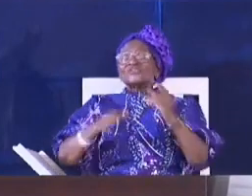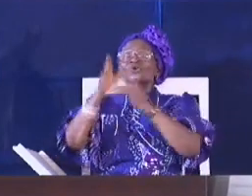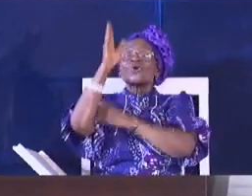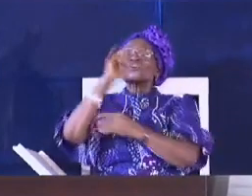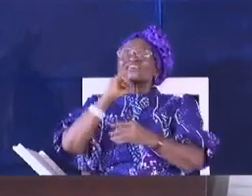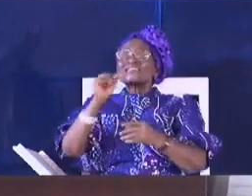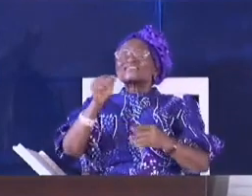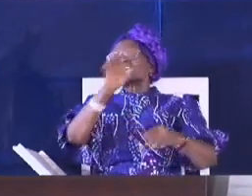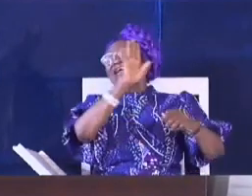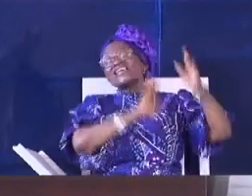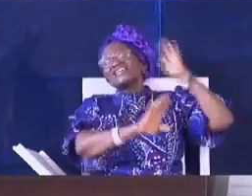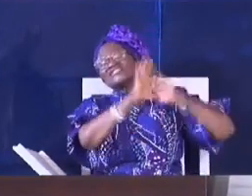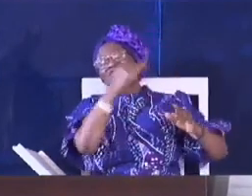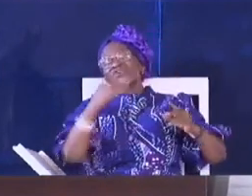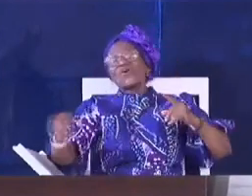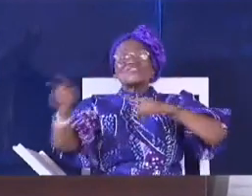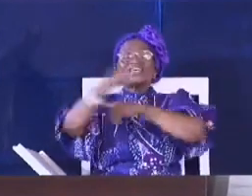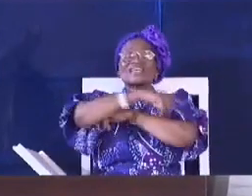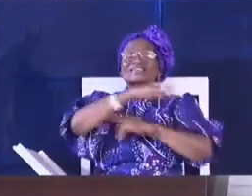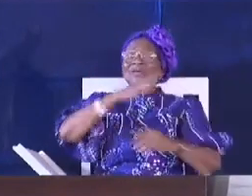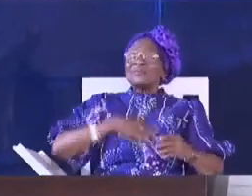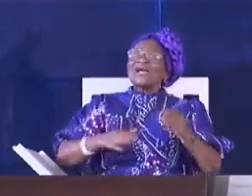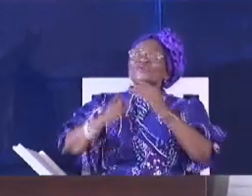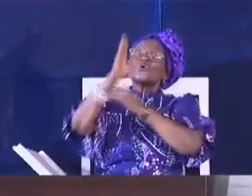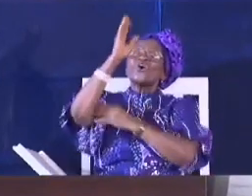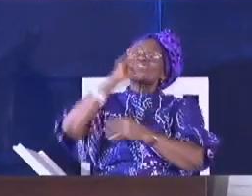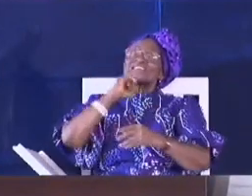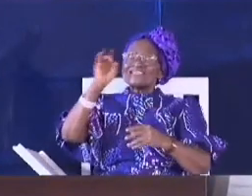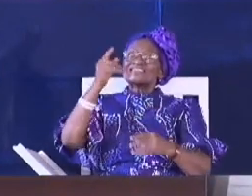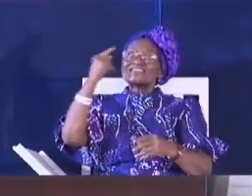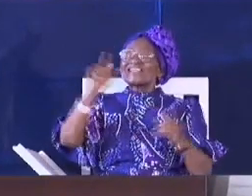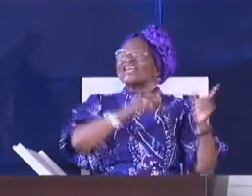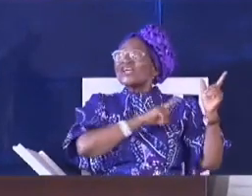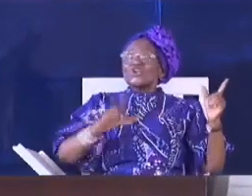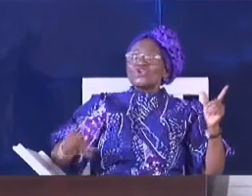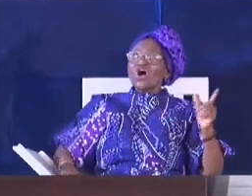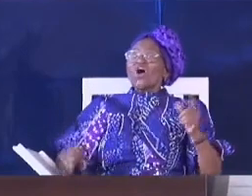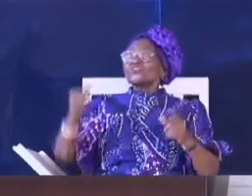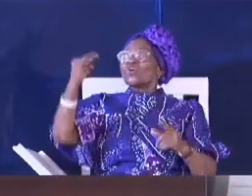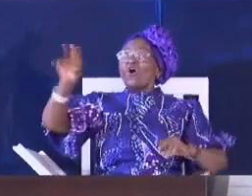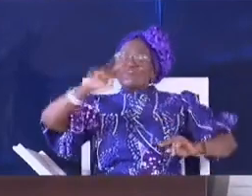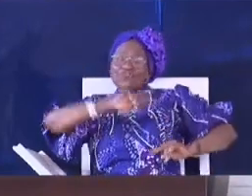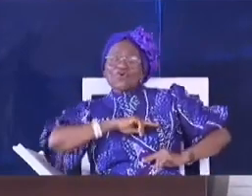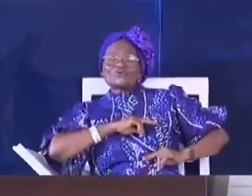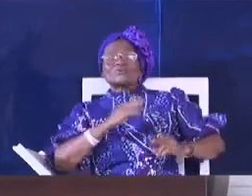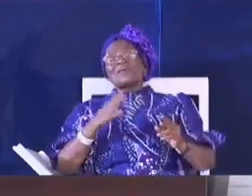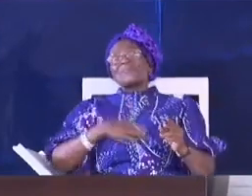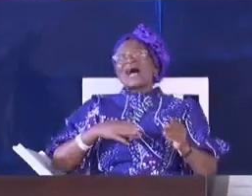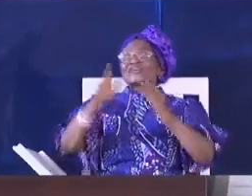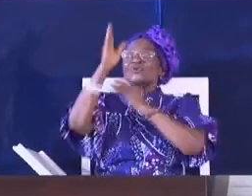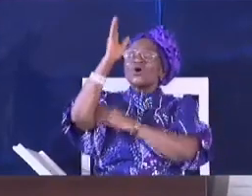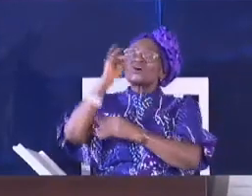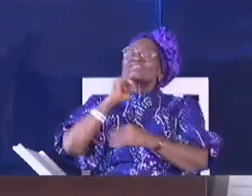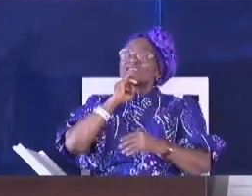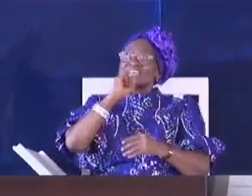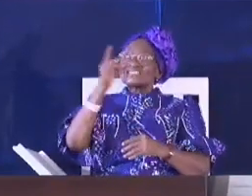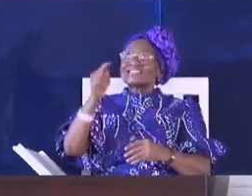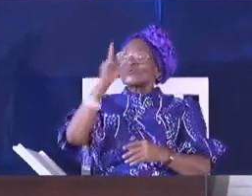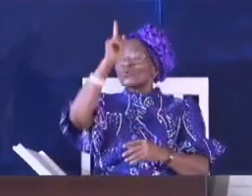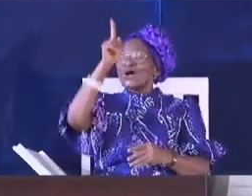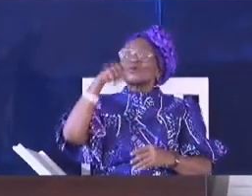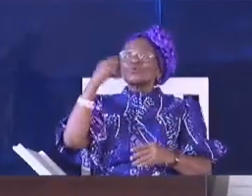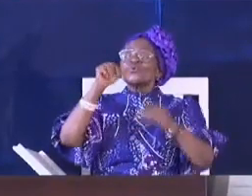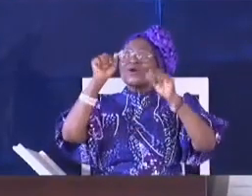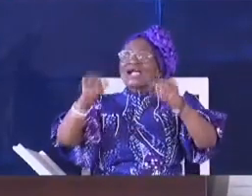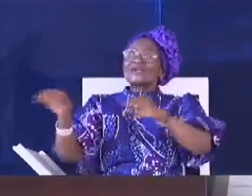Days. My God is the Lord of Hosts. My God is the one who can do all